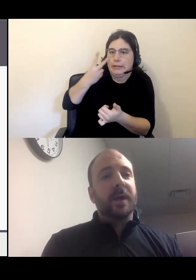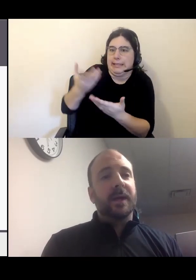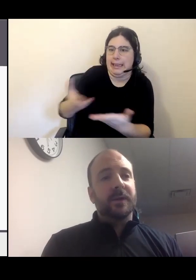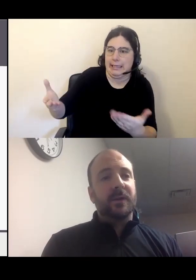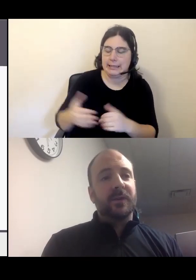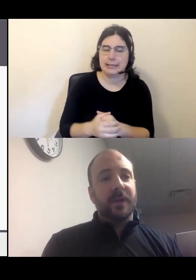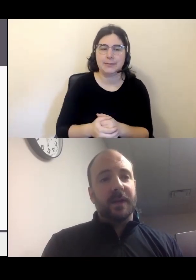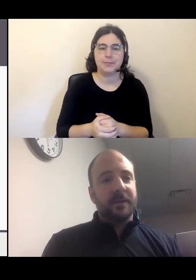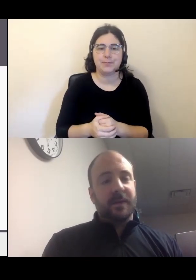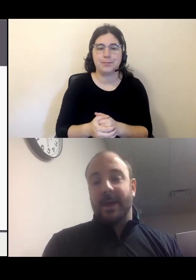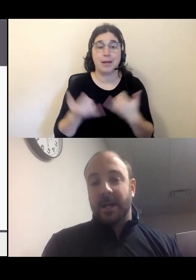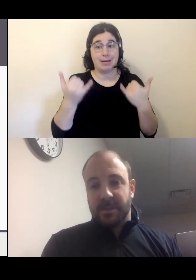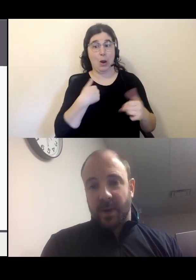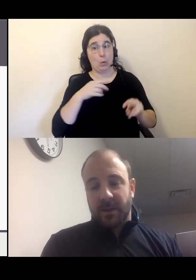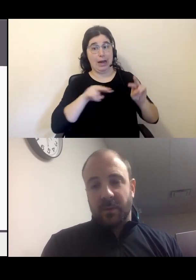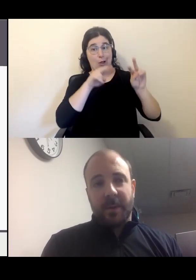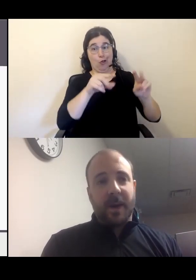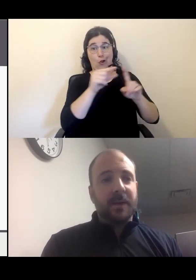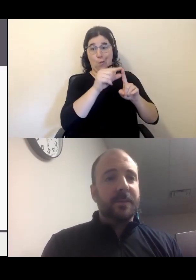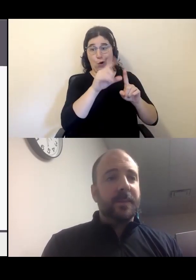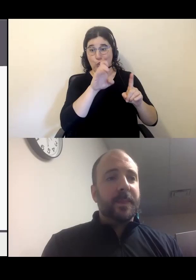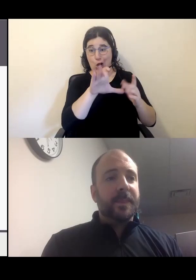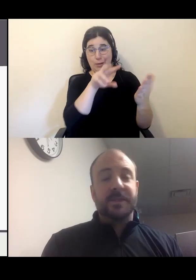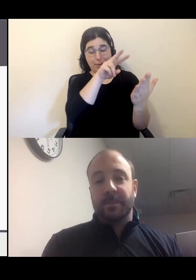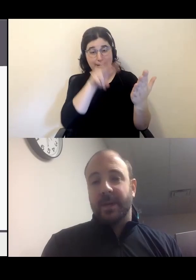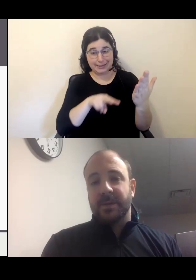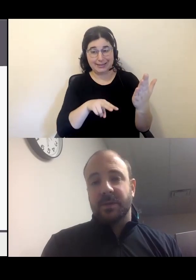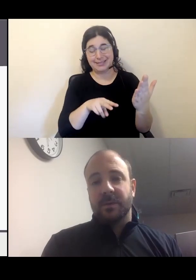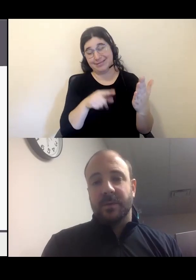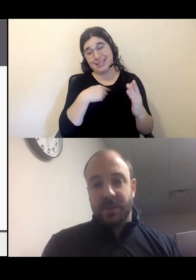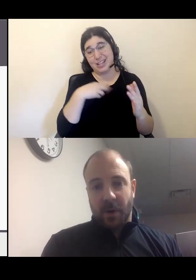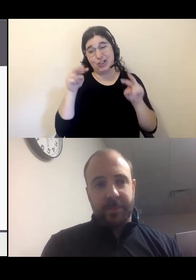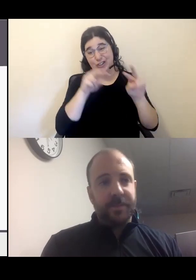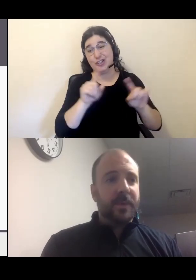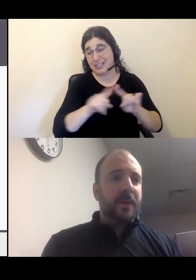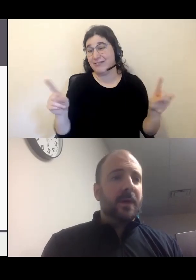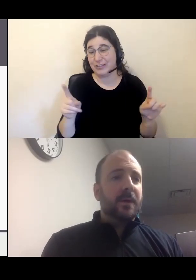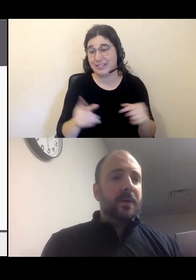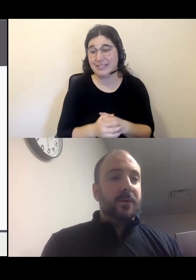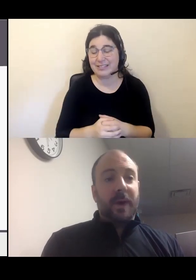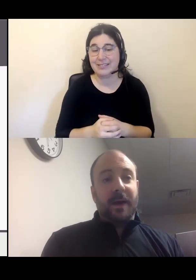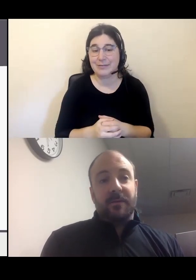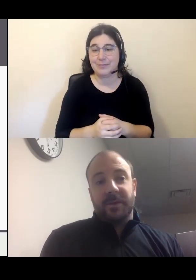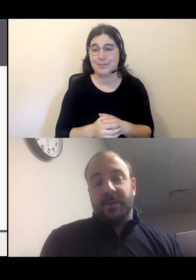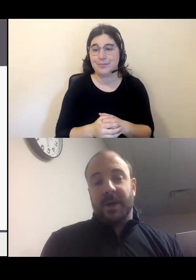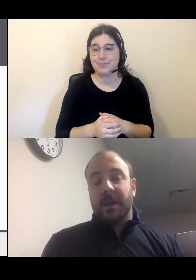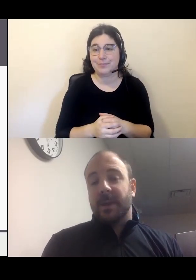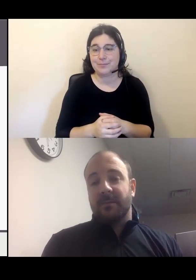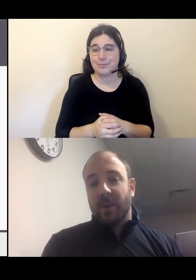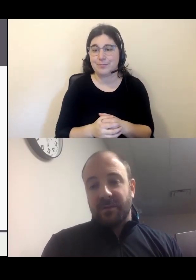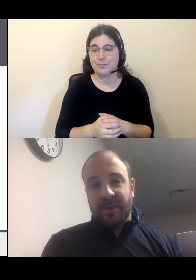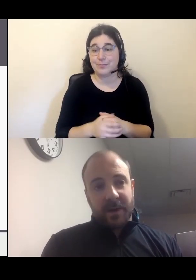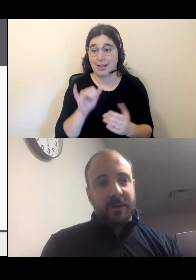after working at Literacy Link? That keeps running through my mind. The simple answer is no. Does the